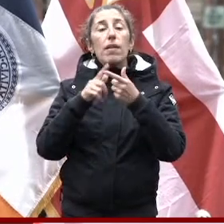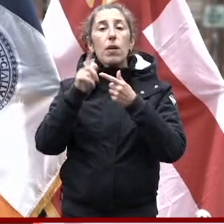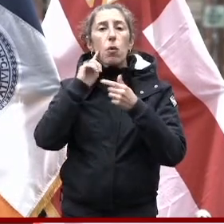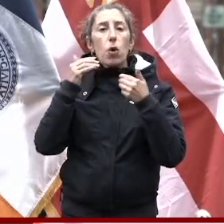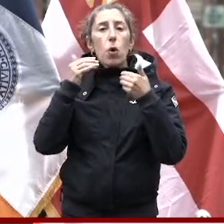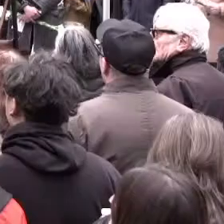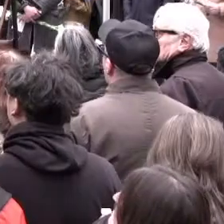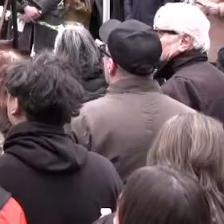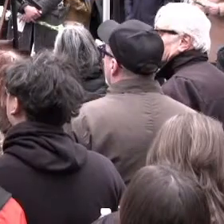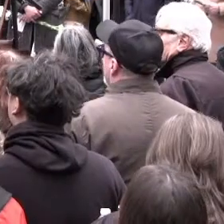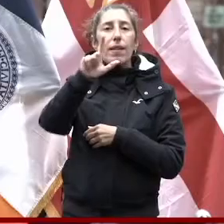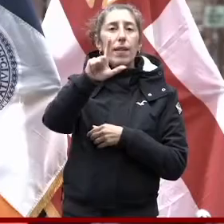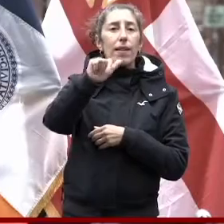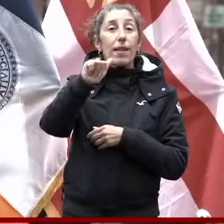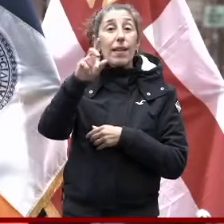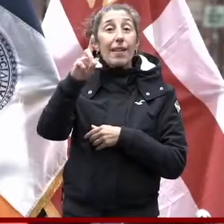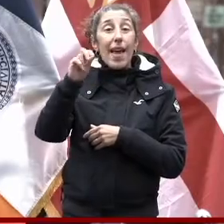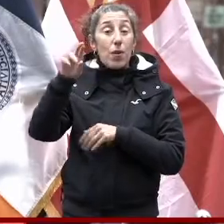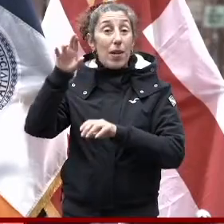the building.